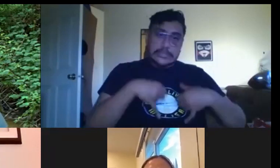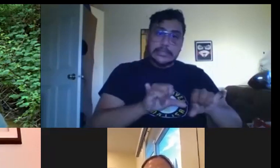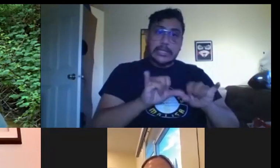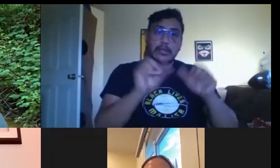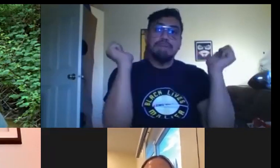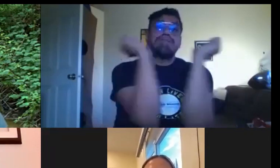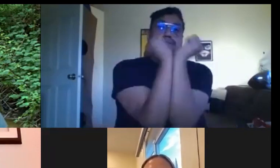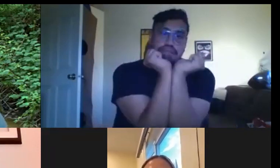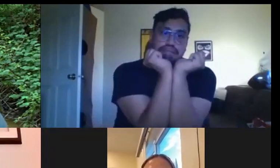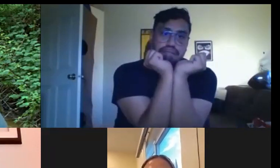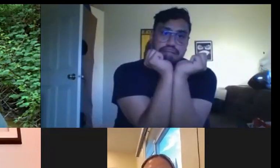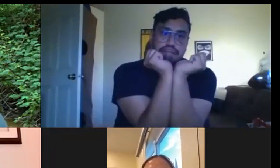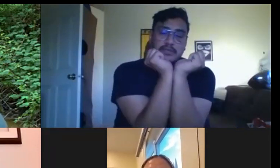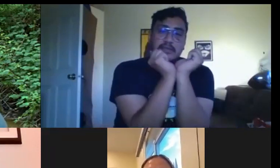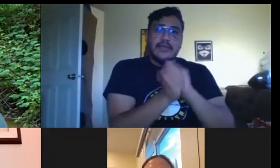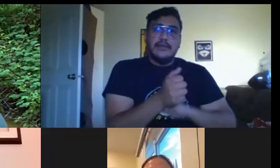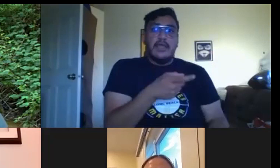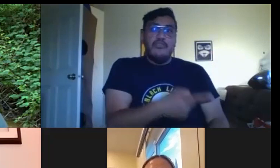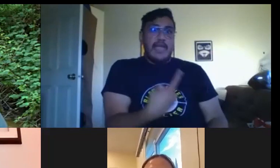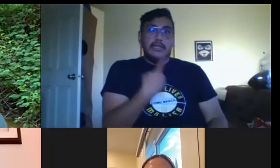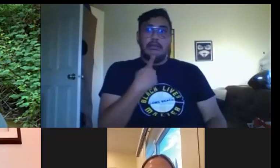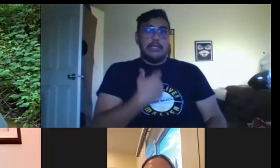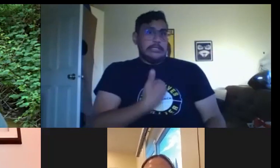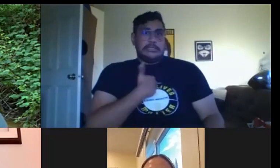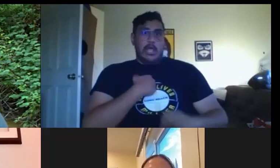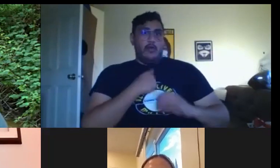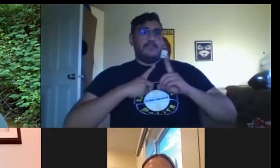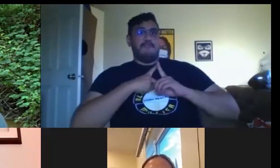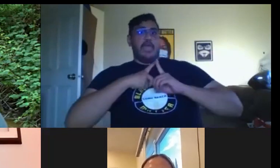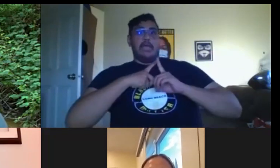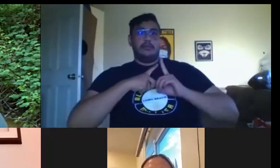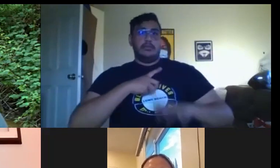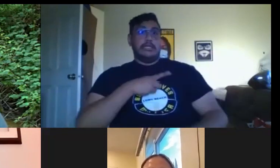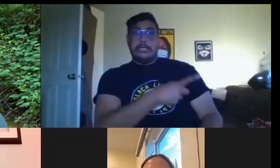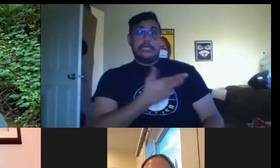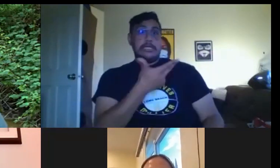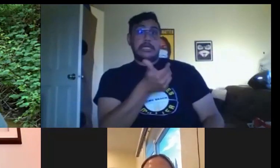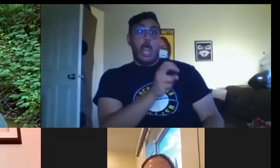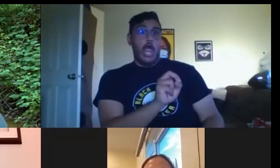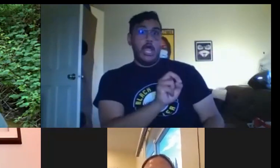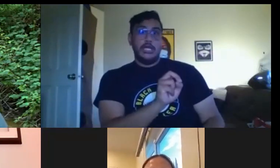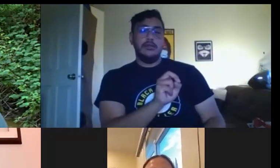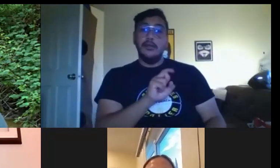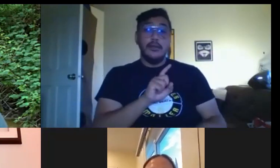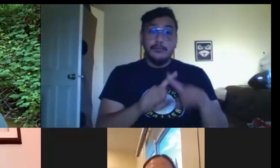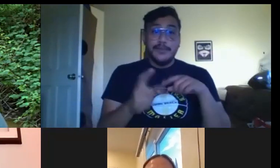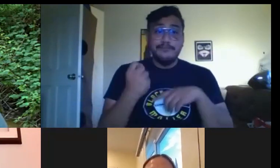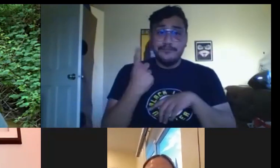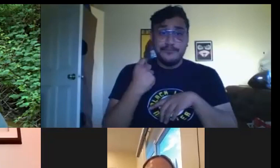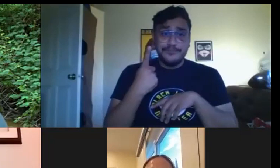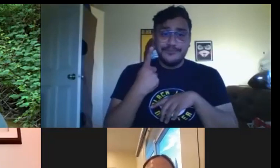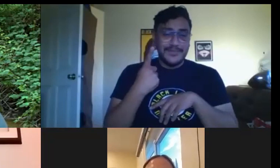and he had a gun, and they were scared and this and that. But come to find out, they kept the